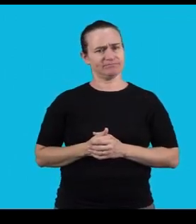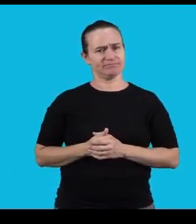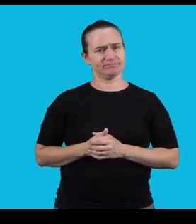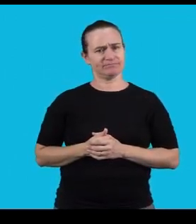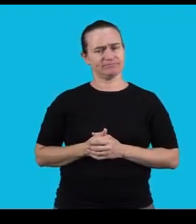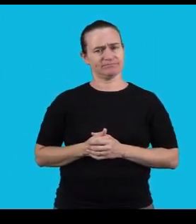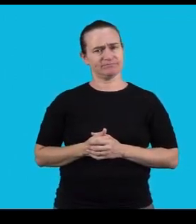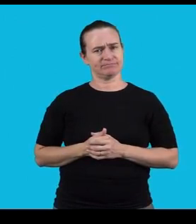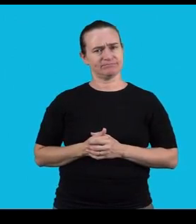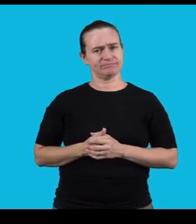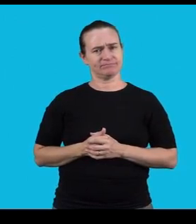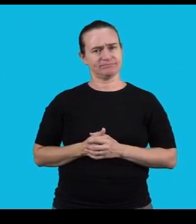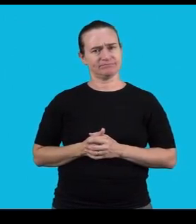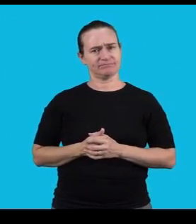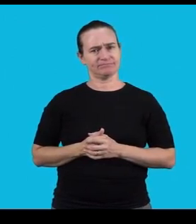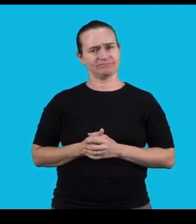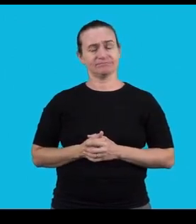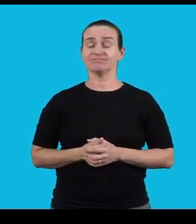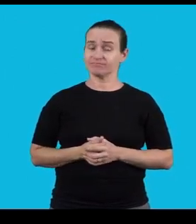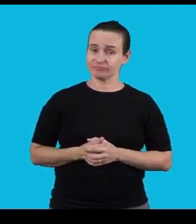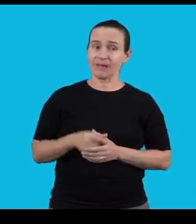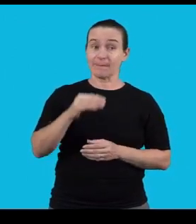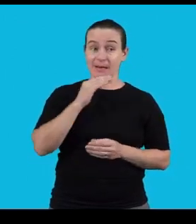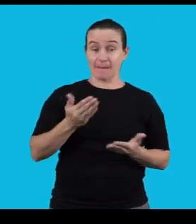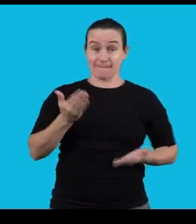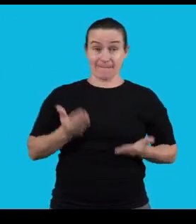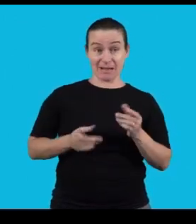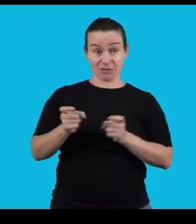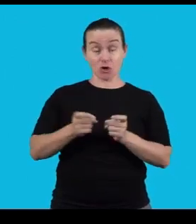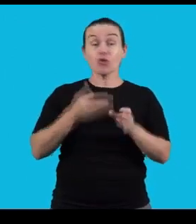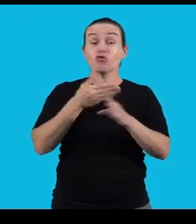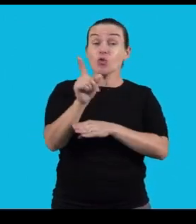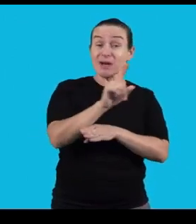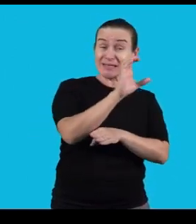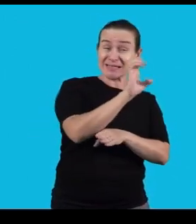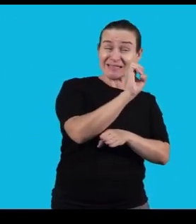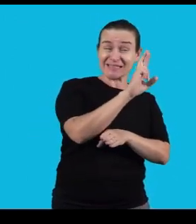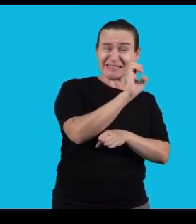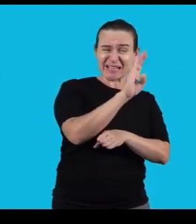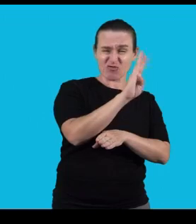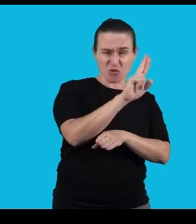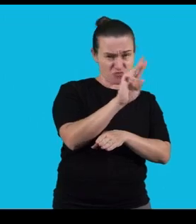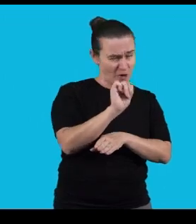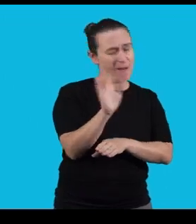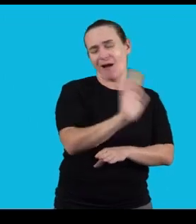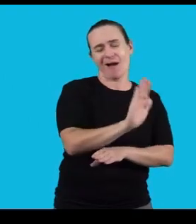Cerebellum, not cerebrum. Balance is controlled by the cerebellum, not